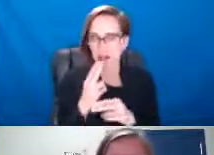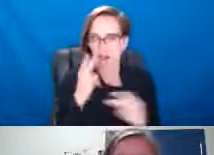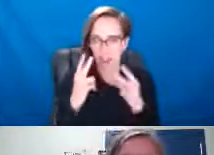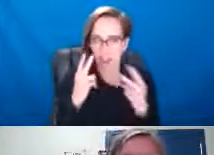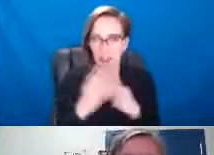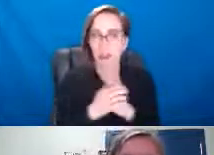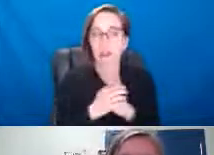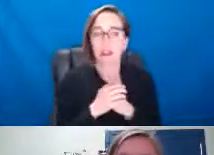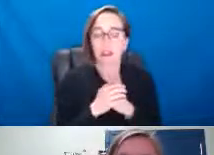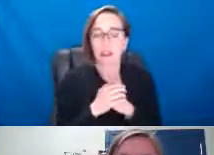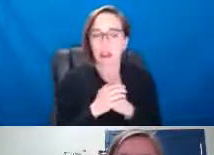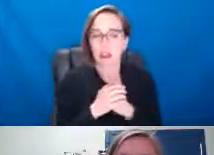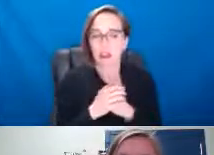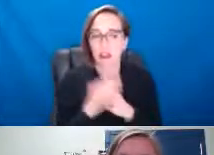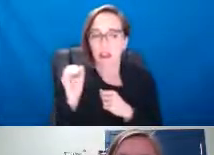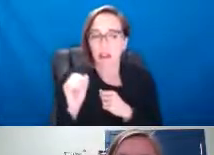user.